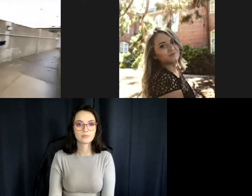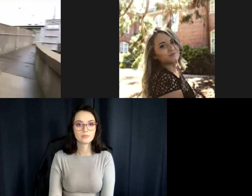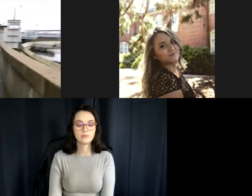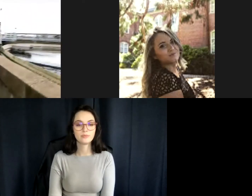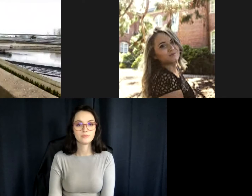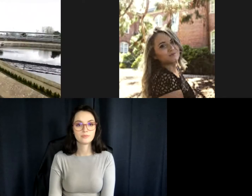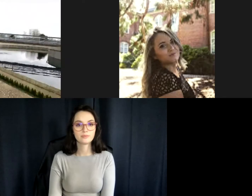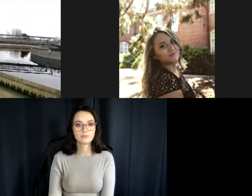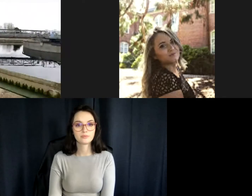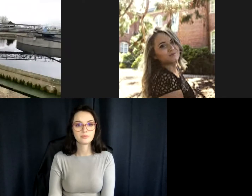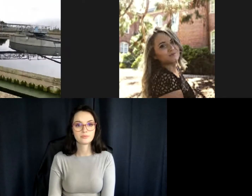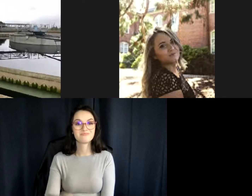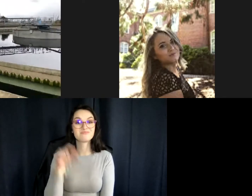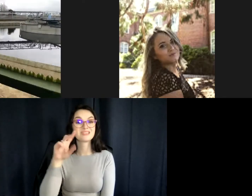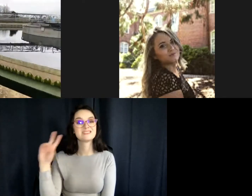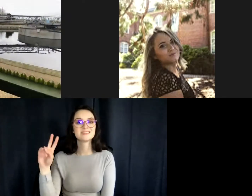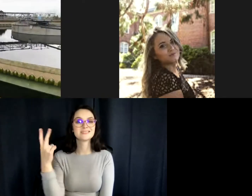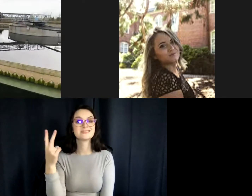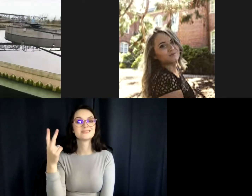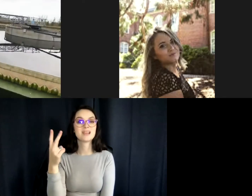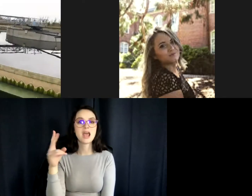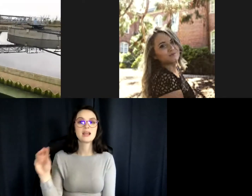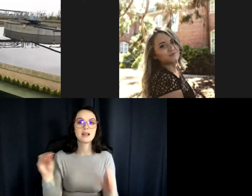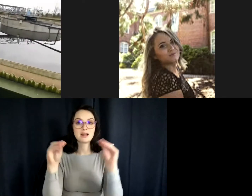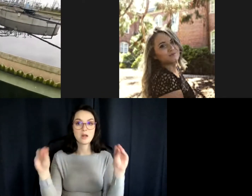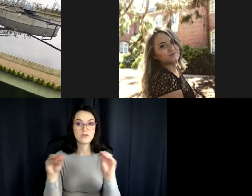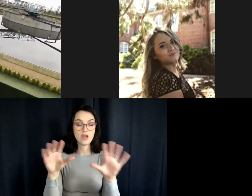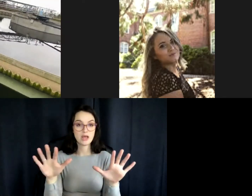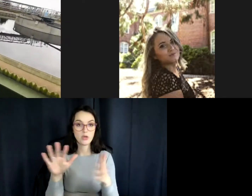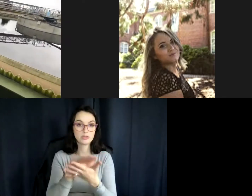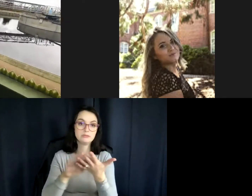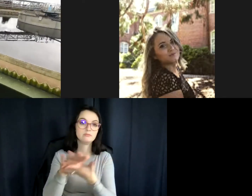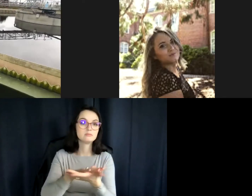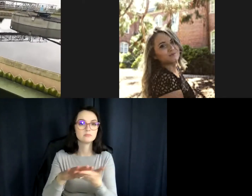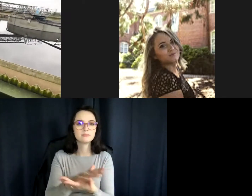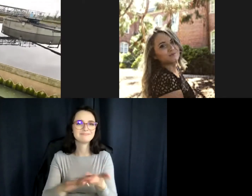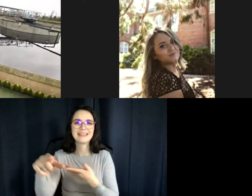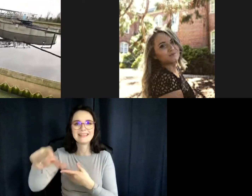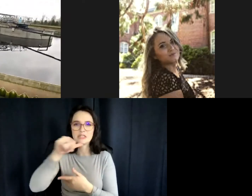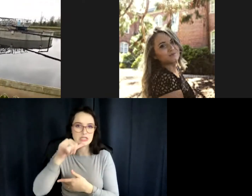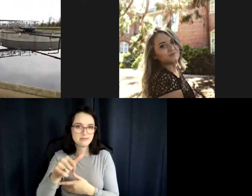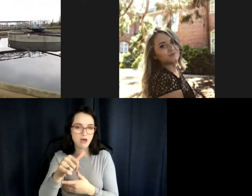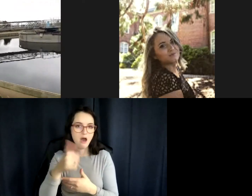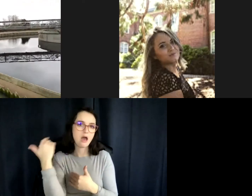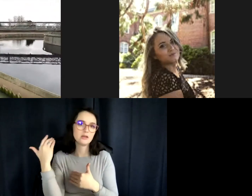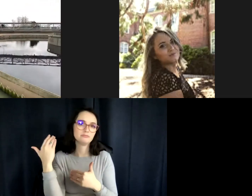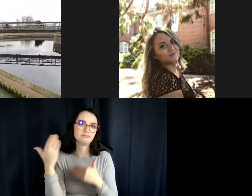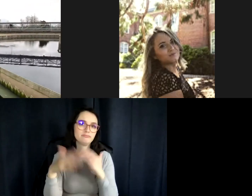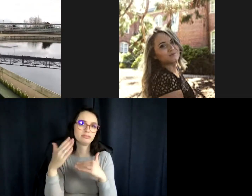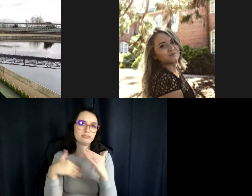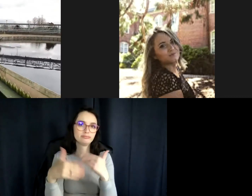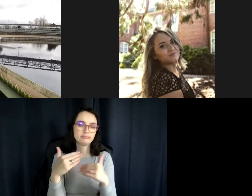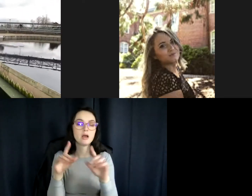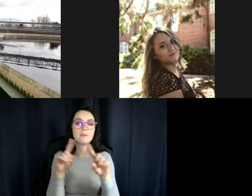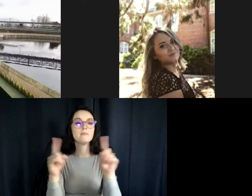It smells more like the beach than today. Today it's a little stronger. Yes, today does not smell like the beach, you guys. No, It's